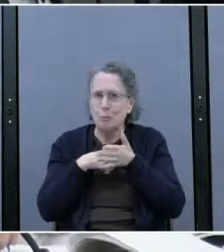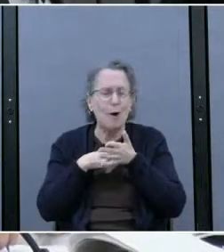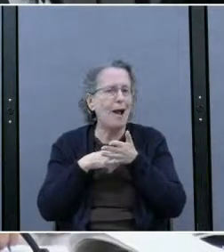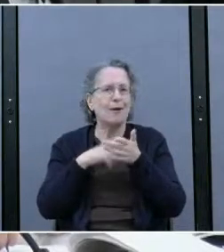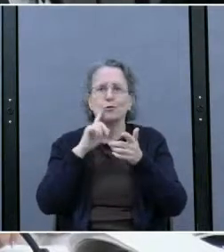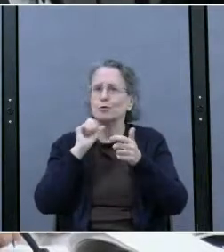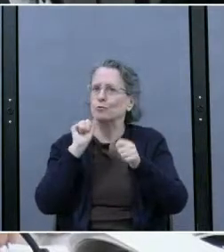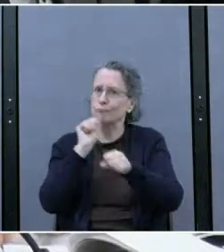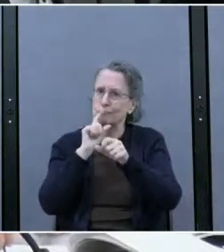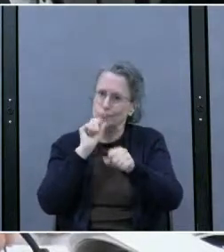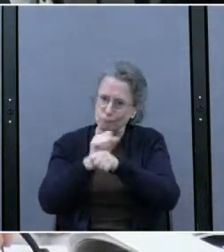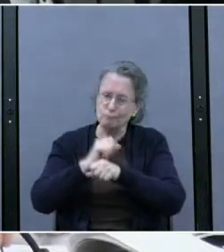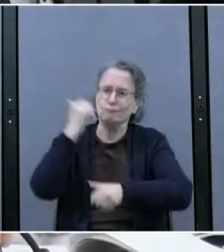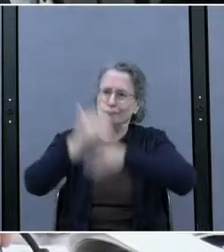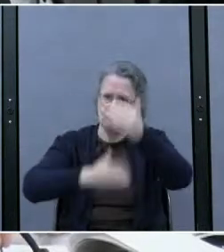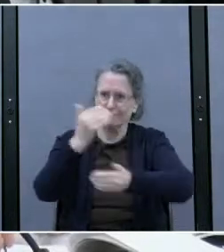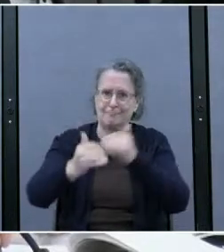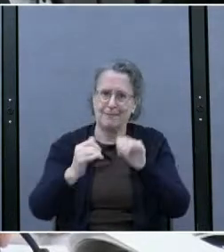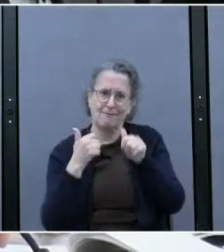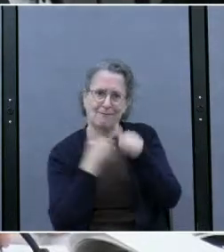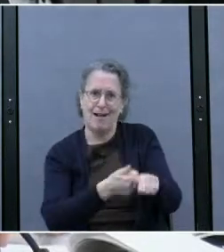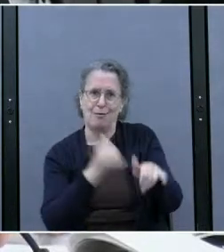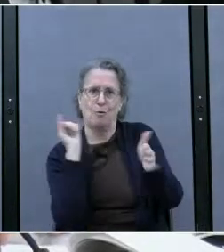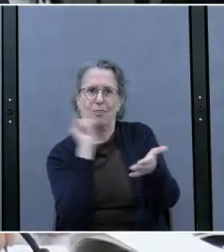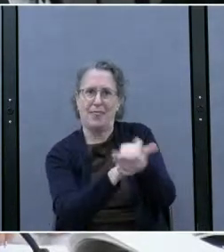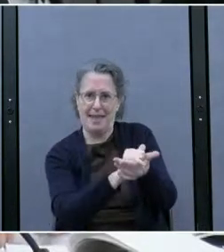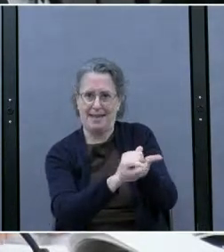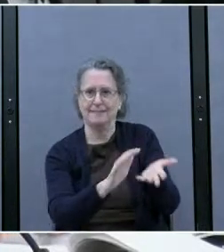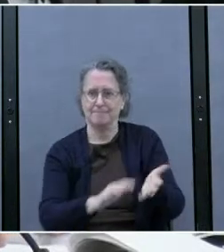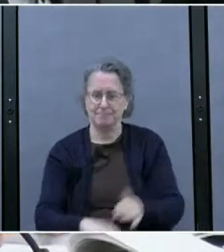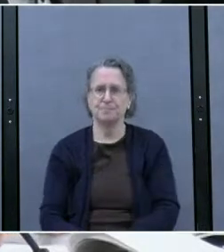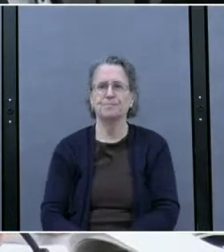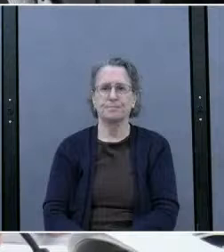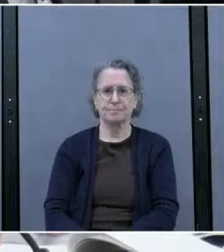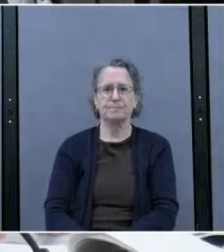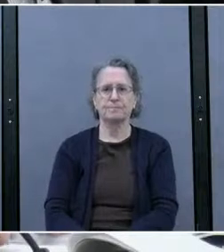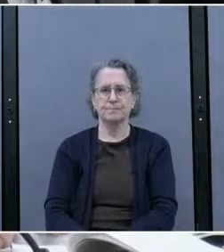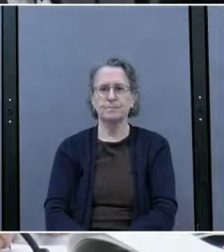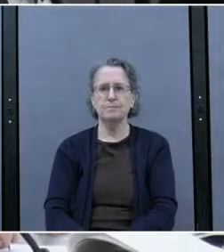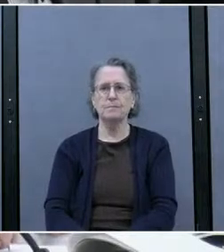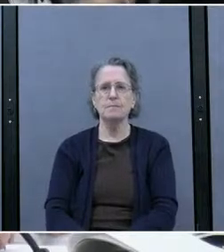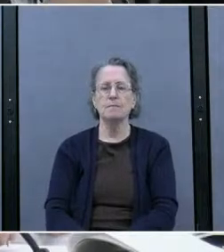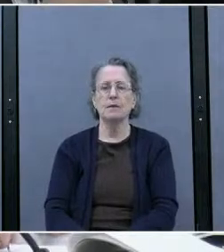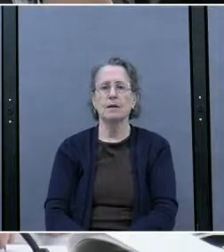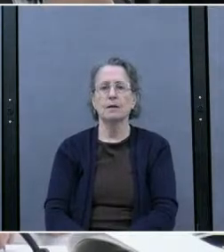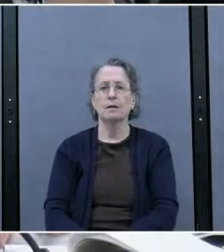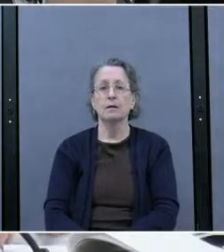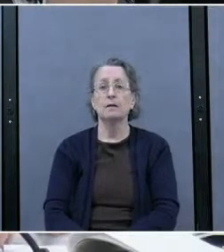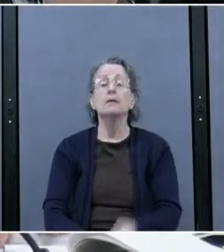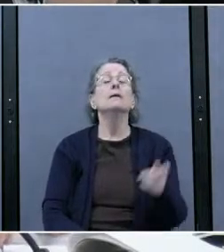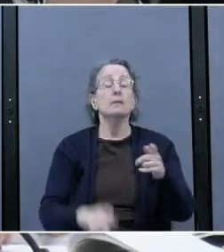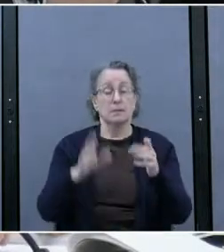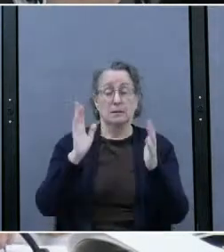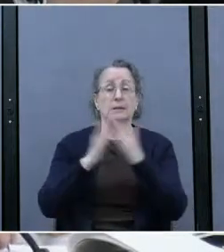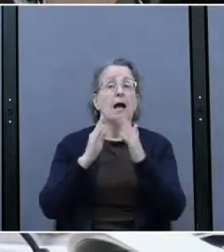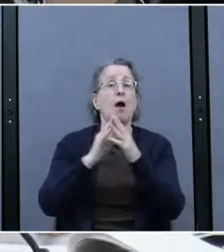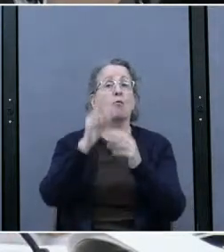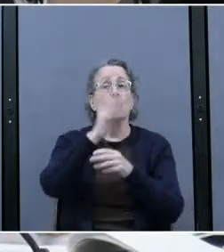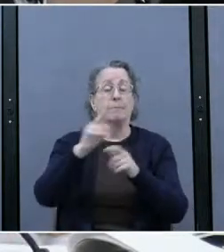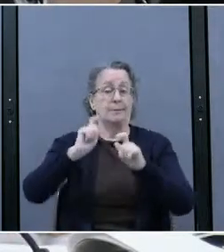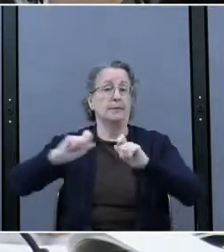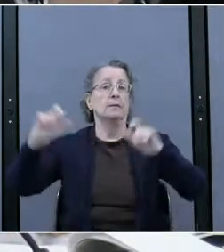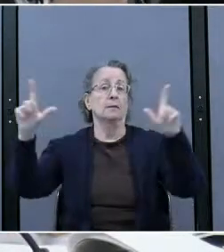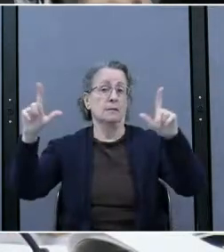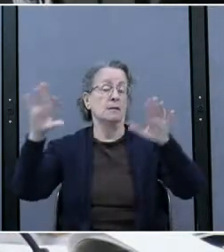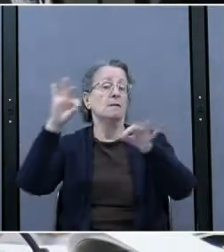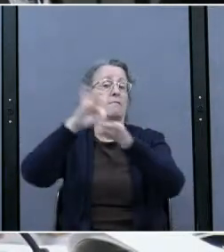And so the results of that vote are on the town's website, on the town clerk's